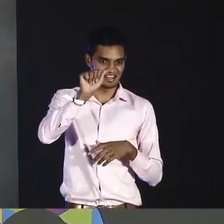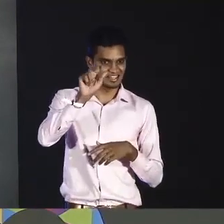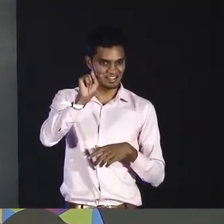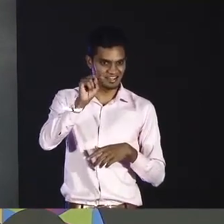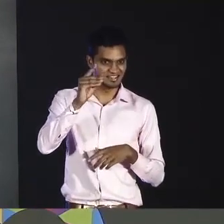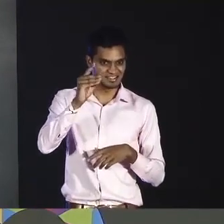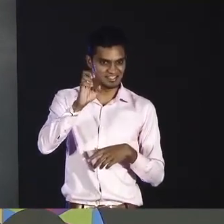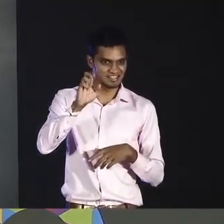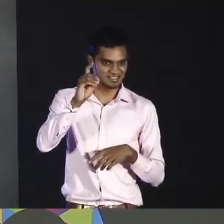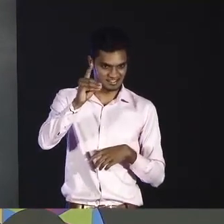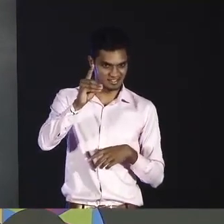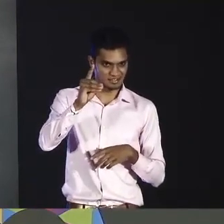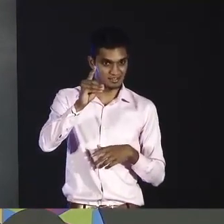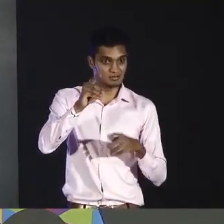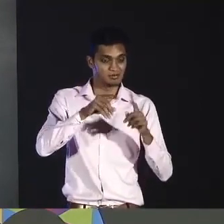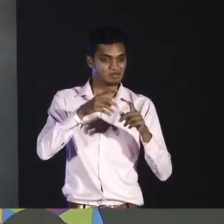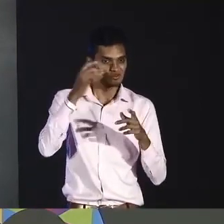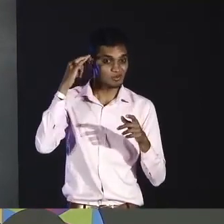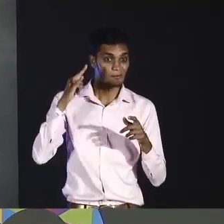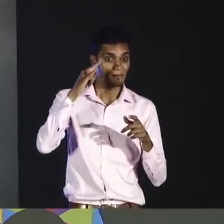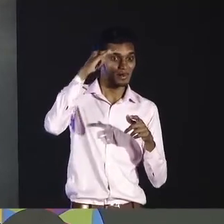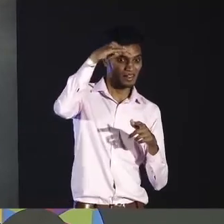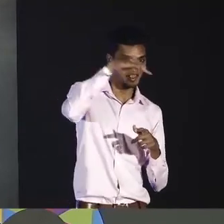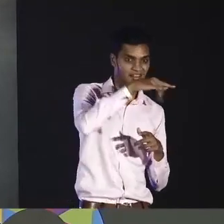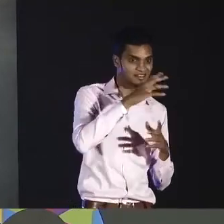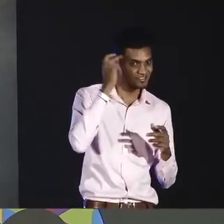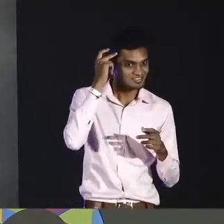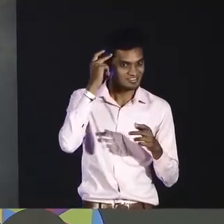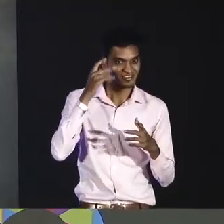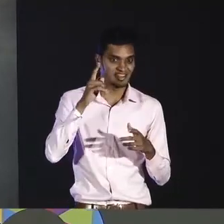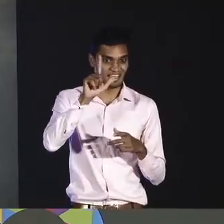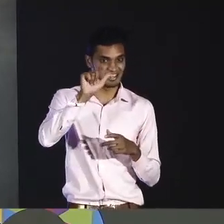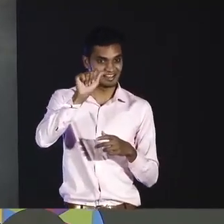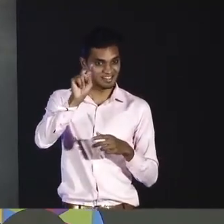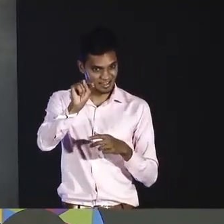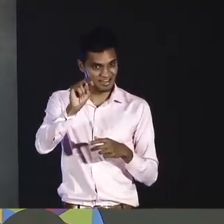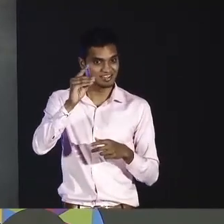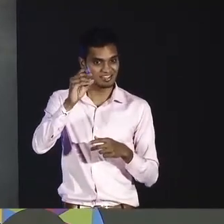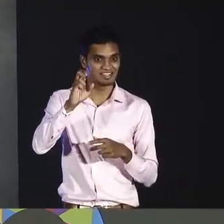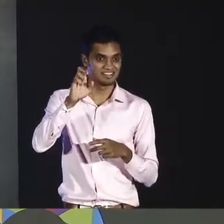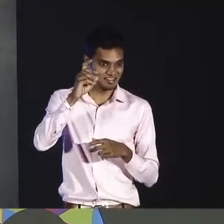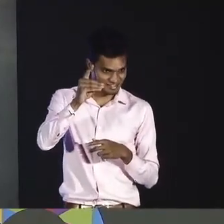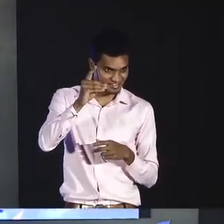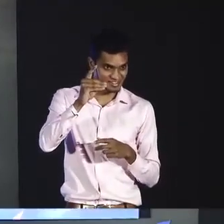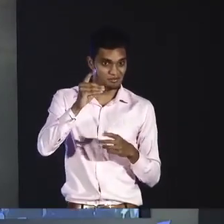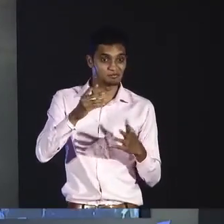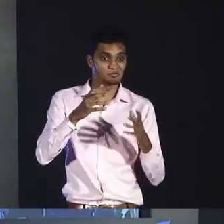landed at IIS, but have you arrived? You will arrive only when you make the positive assumptions. Thank you so much. Thank you so much.